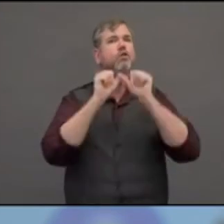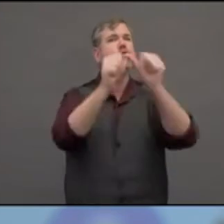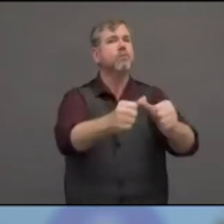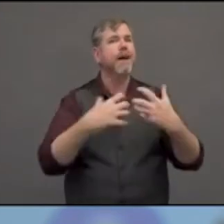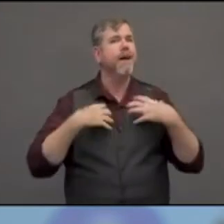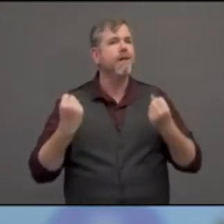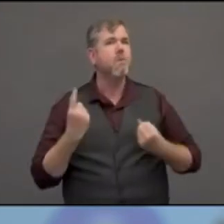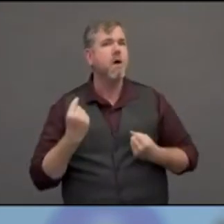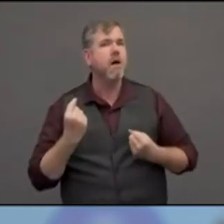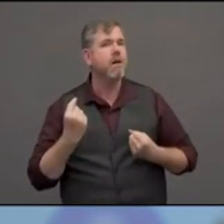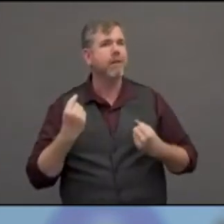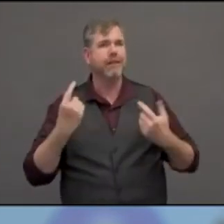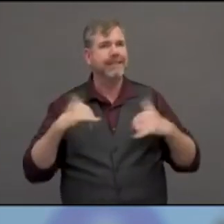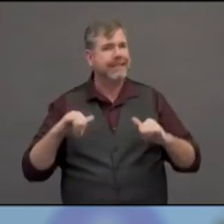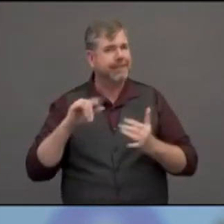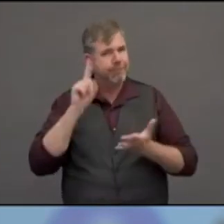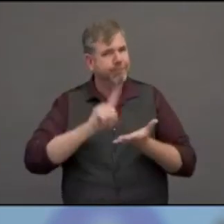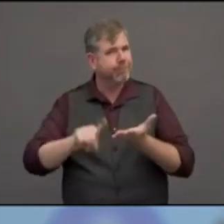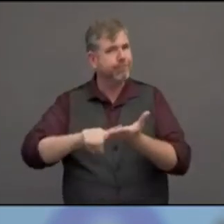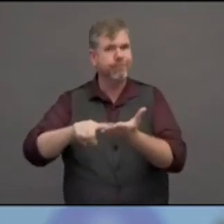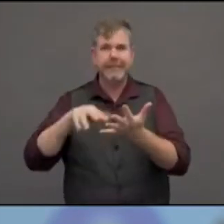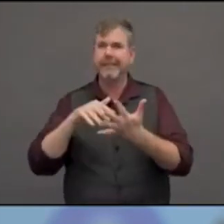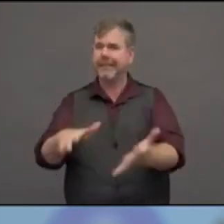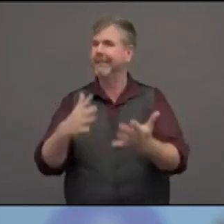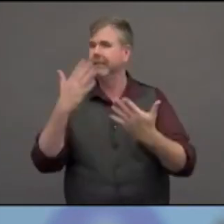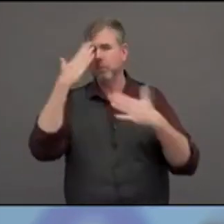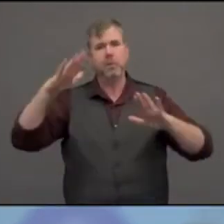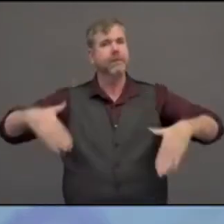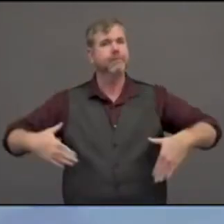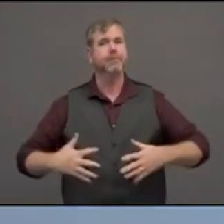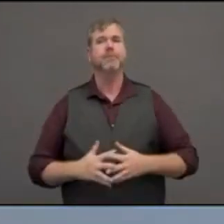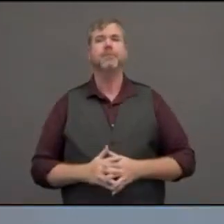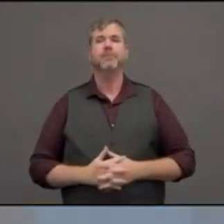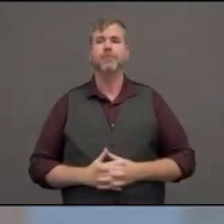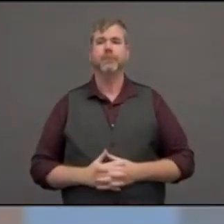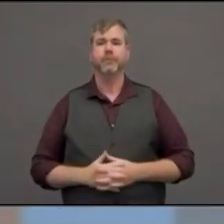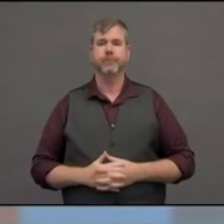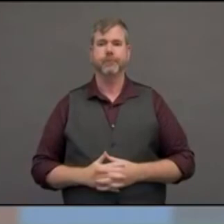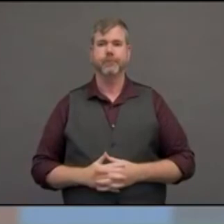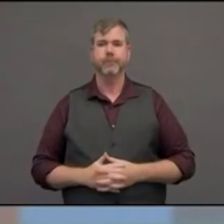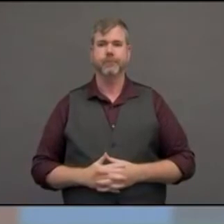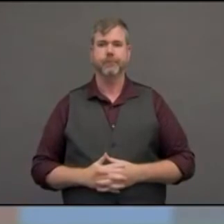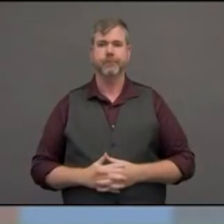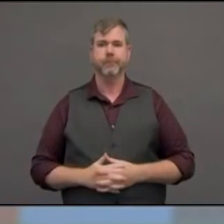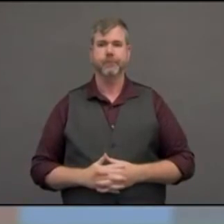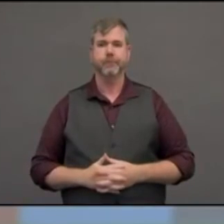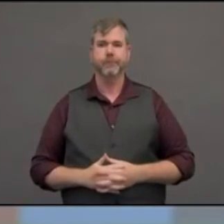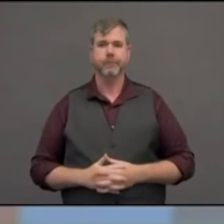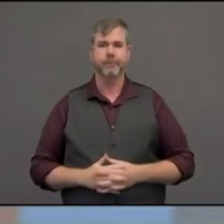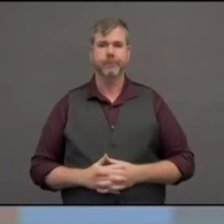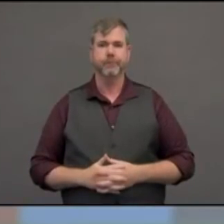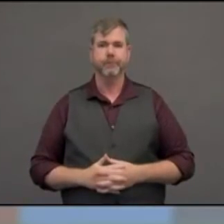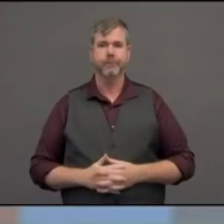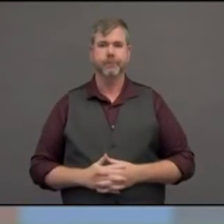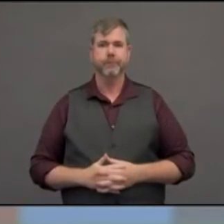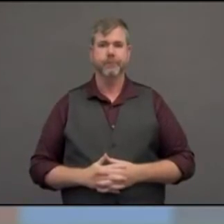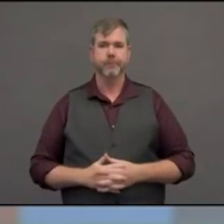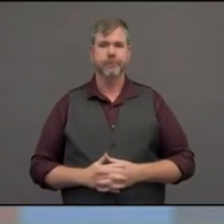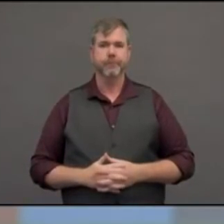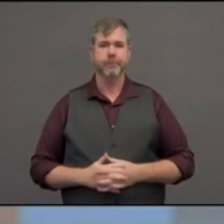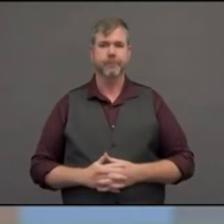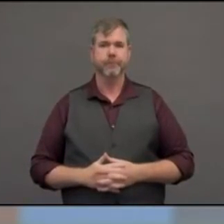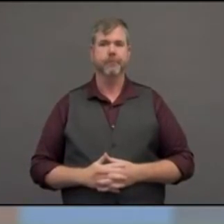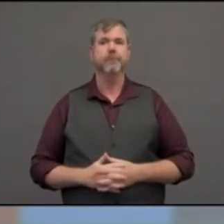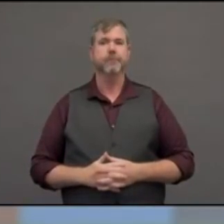versus dying. And it's not only about that. One is, I'm not okay with 2%